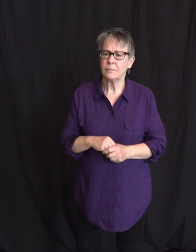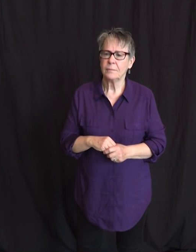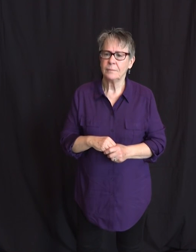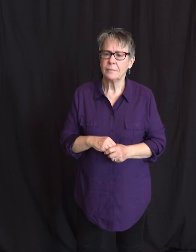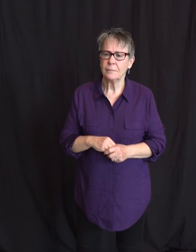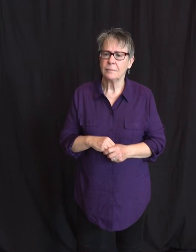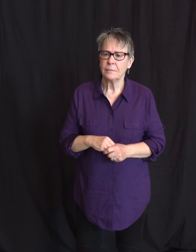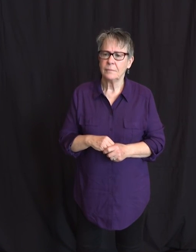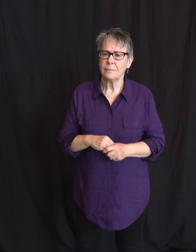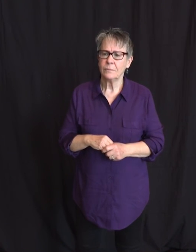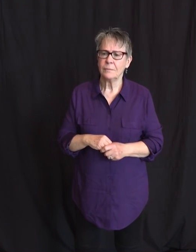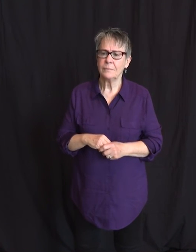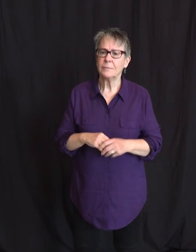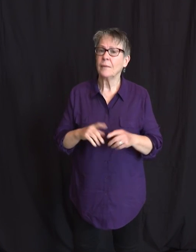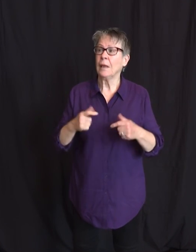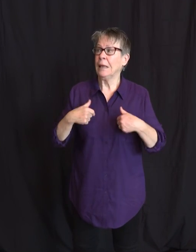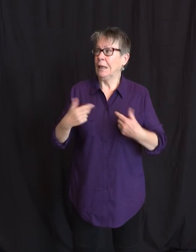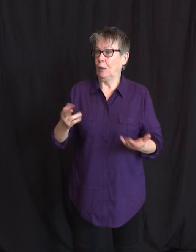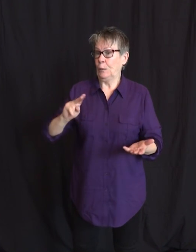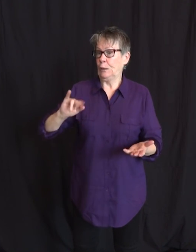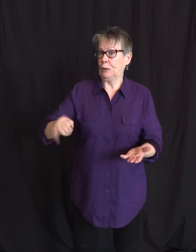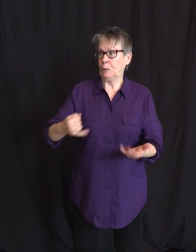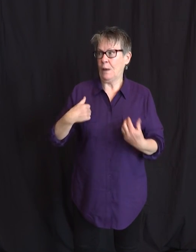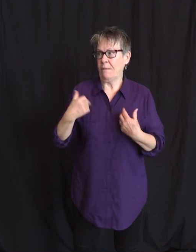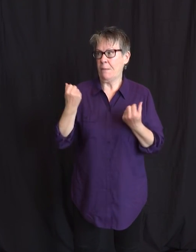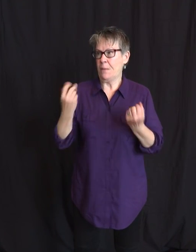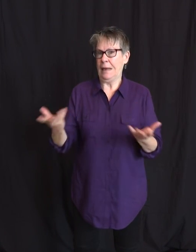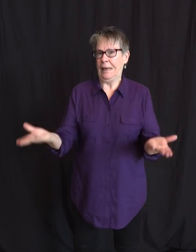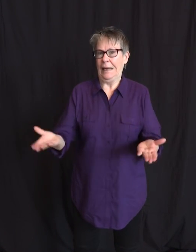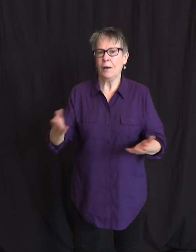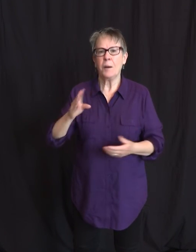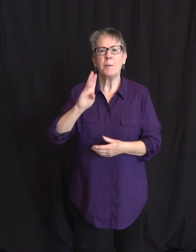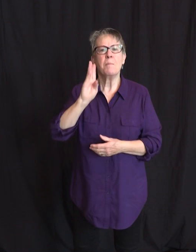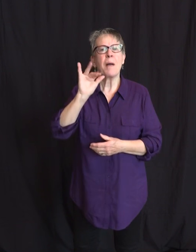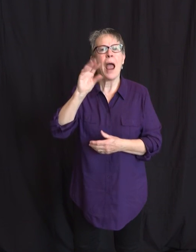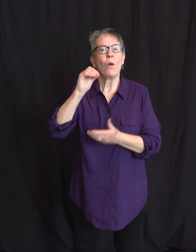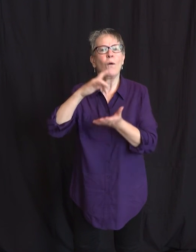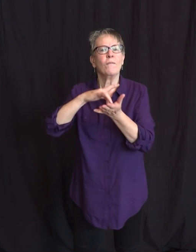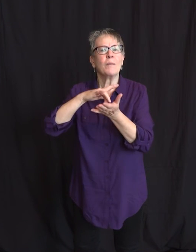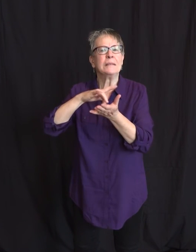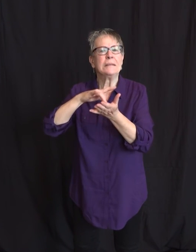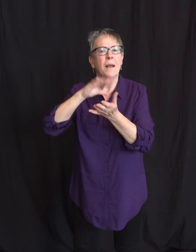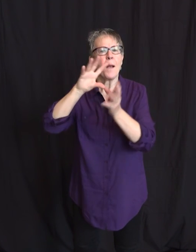industry, a very high-end innovation economy.